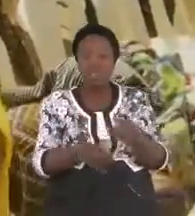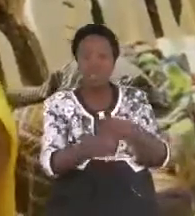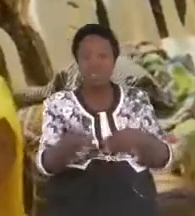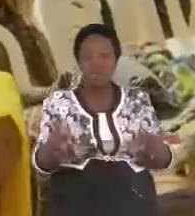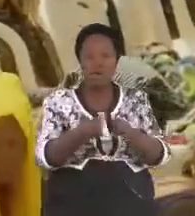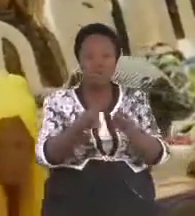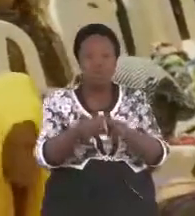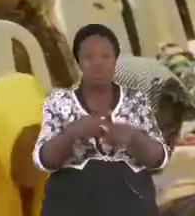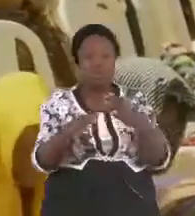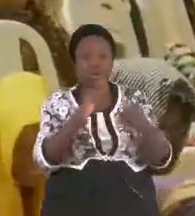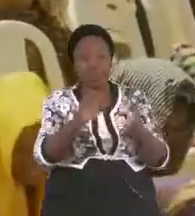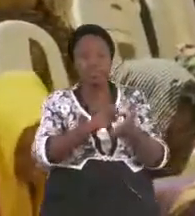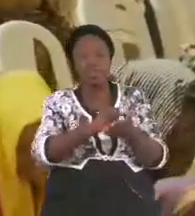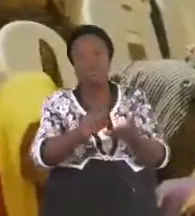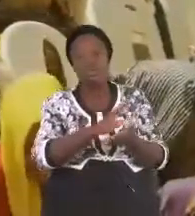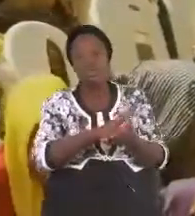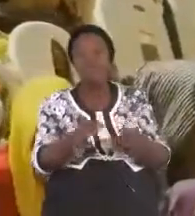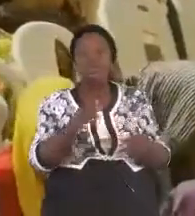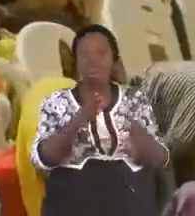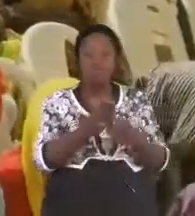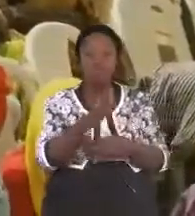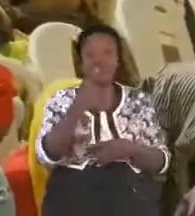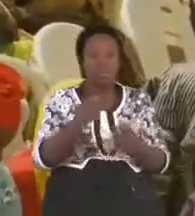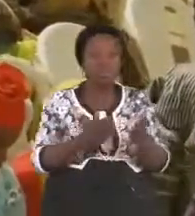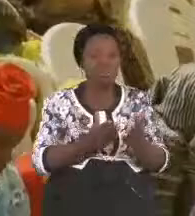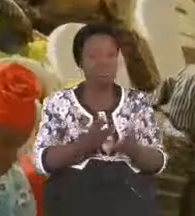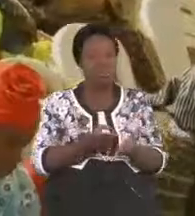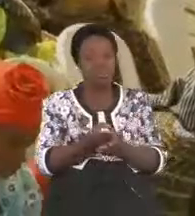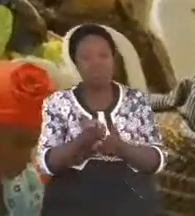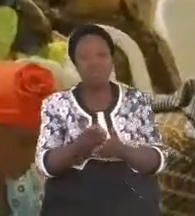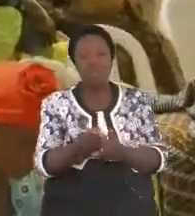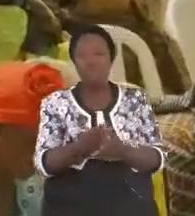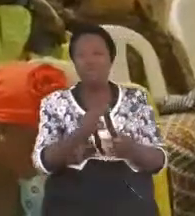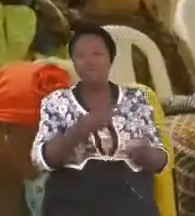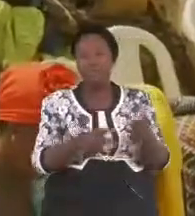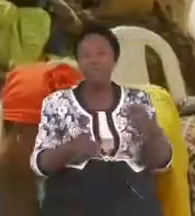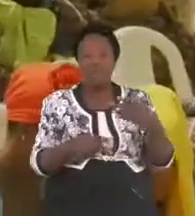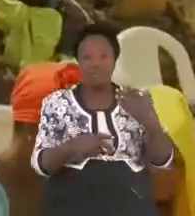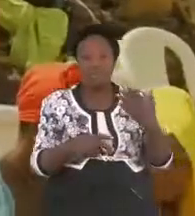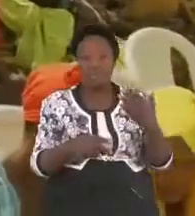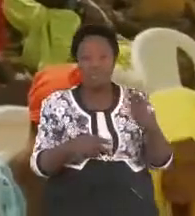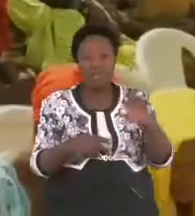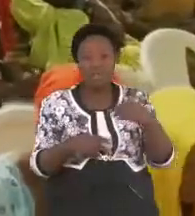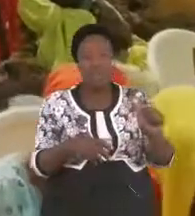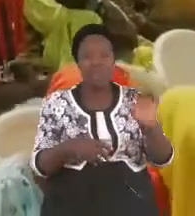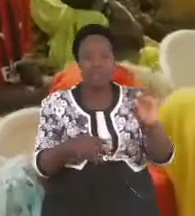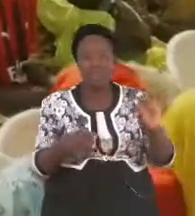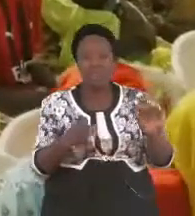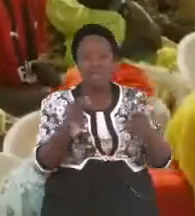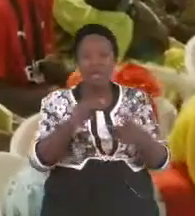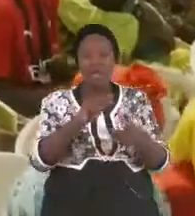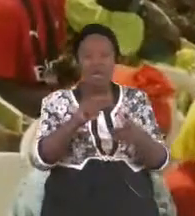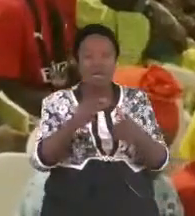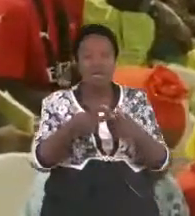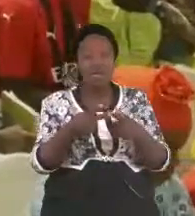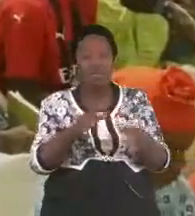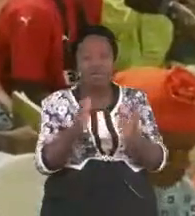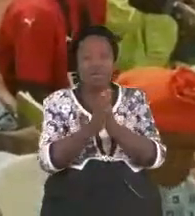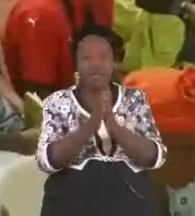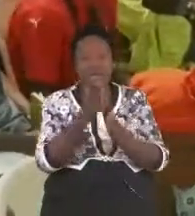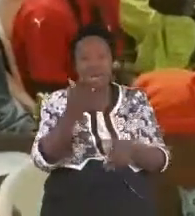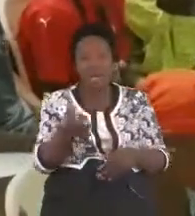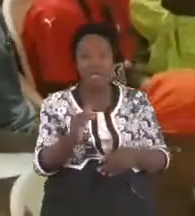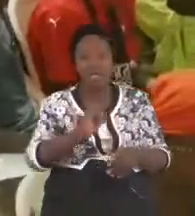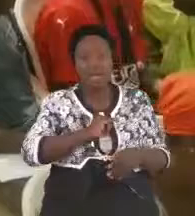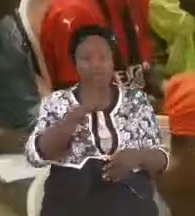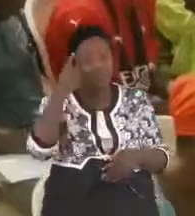the truth. Then in verse 20, neither pray I for these alone, but for them also who shall believe on